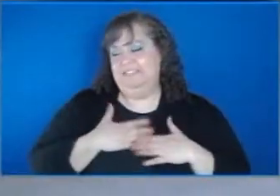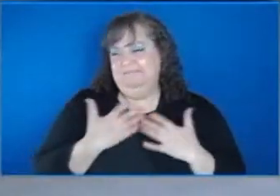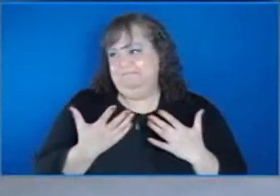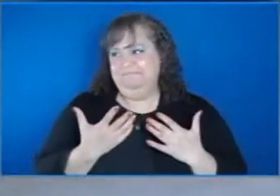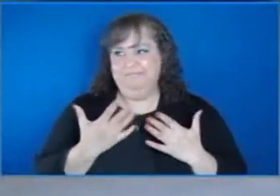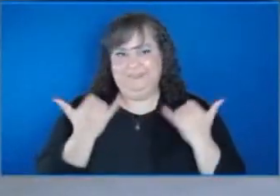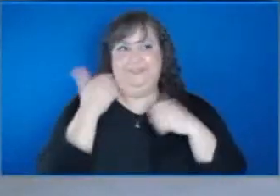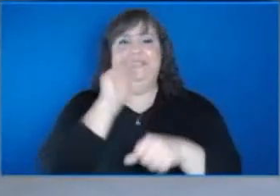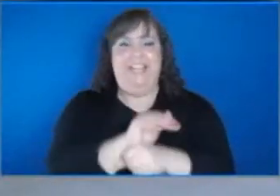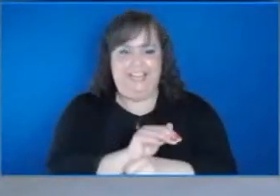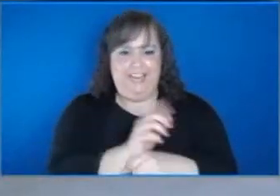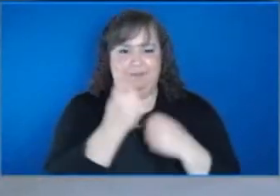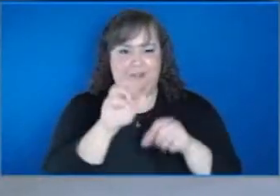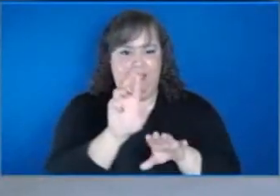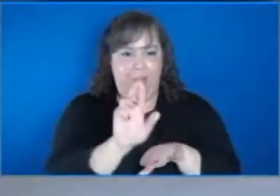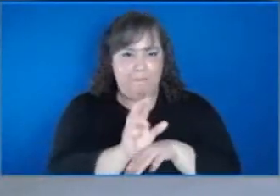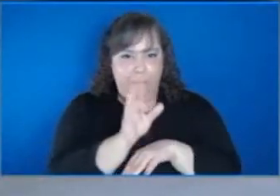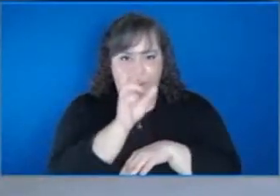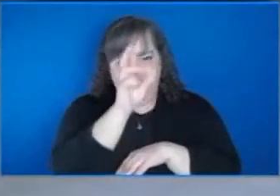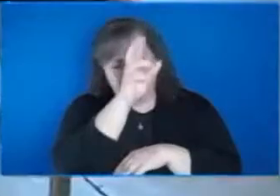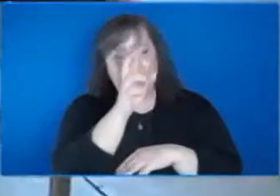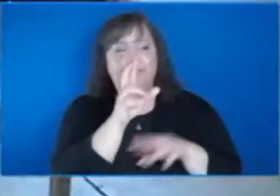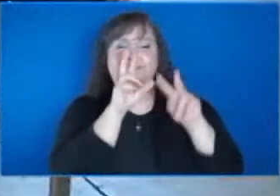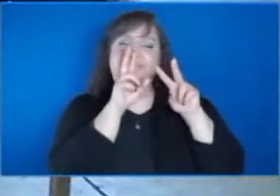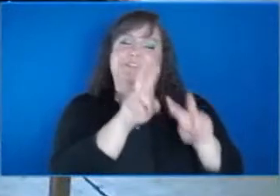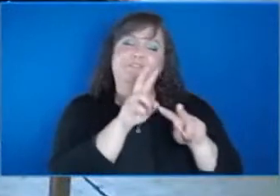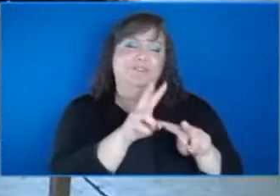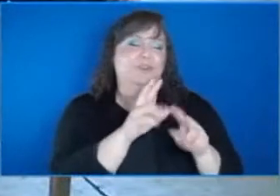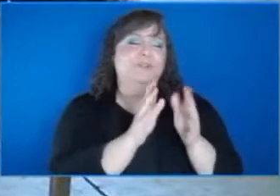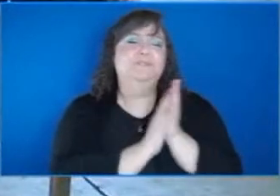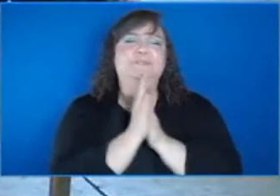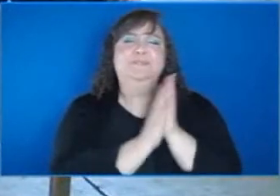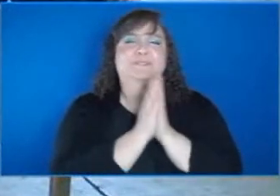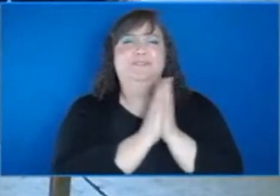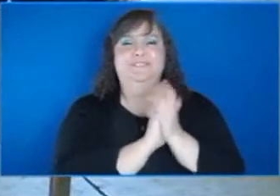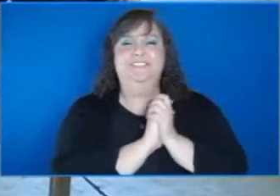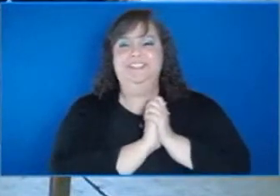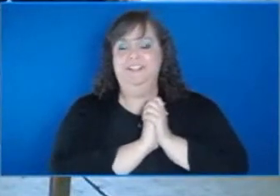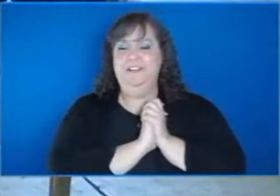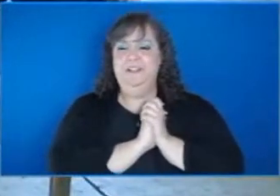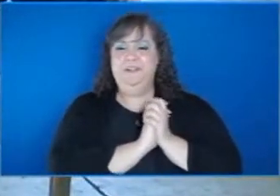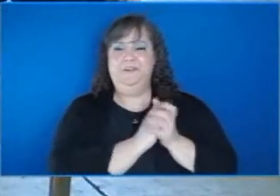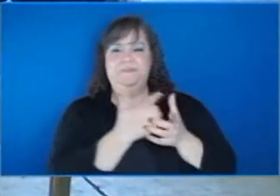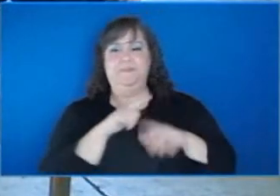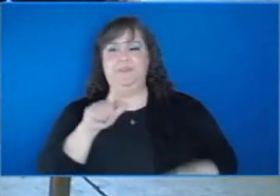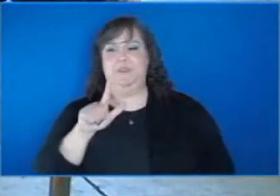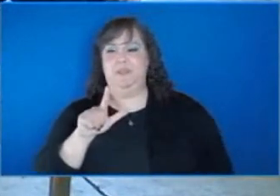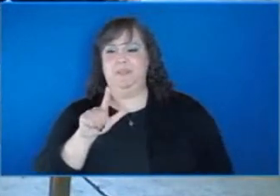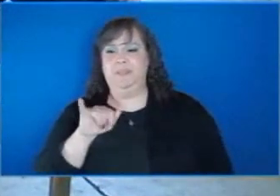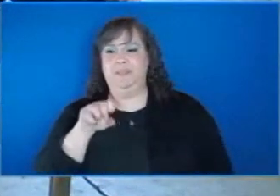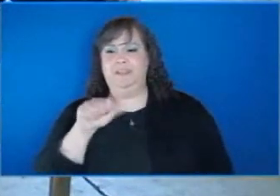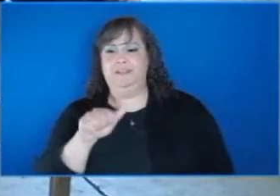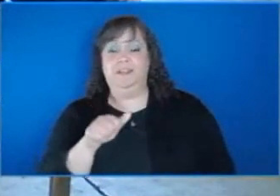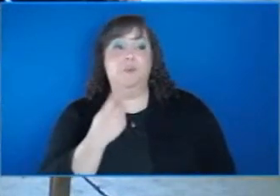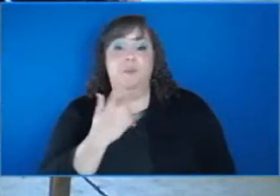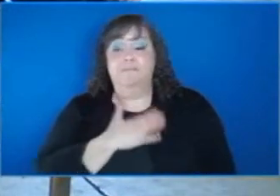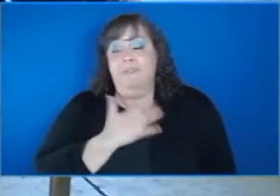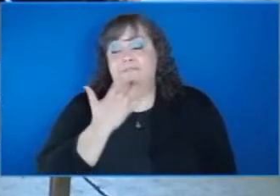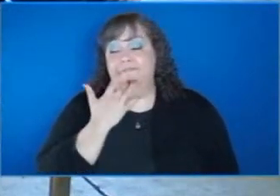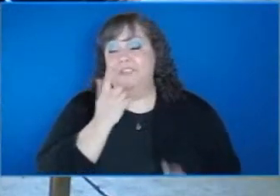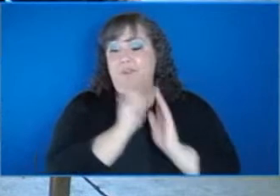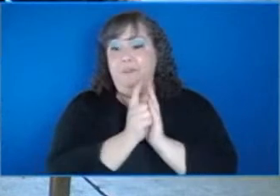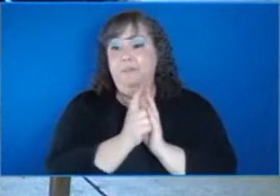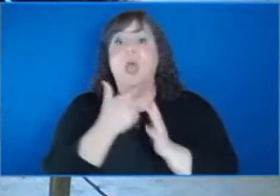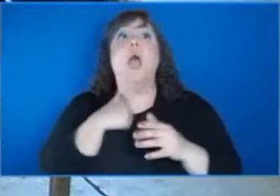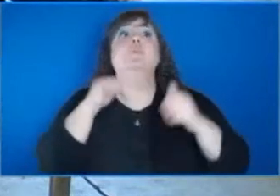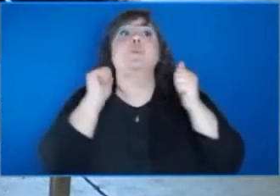I'm just so looking forward to the launch tonight. Yeah, so one of my favorite moments was, I mean, I was with this spacecraft from